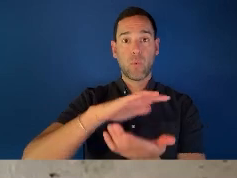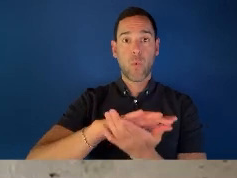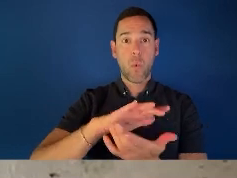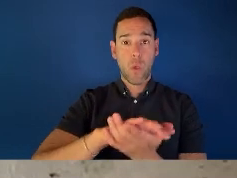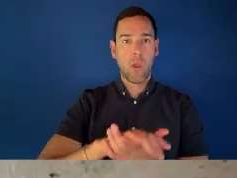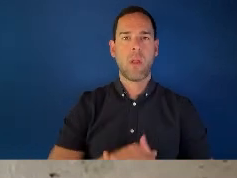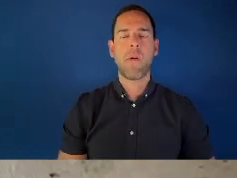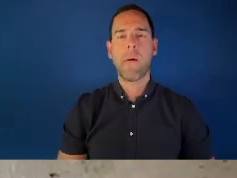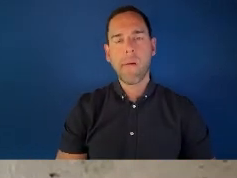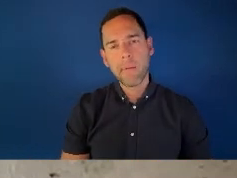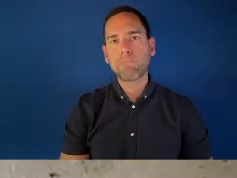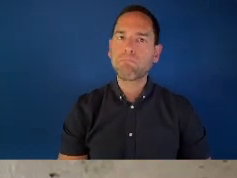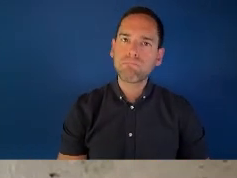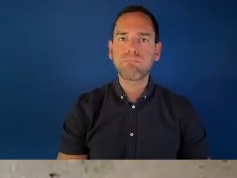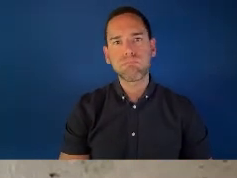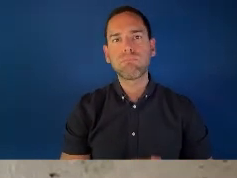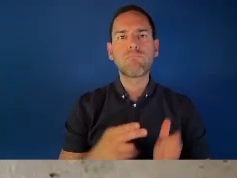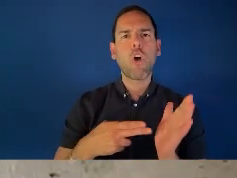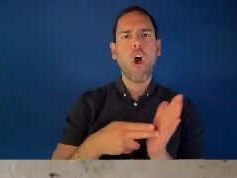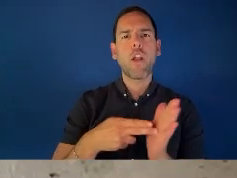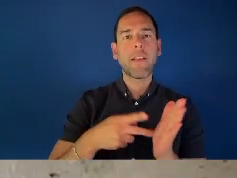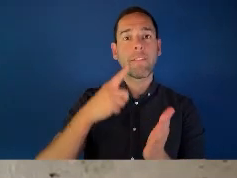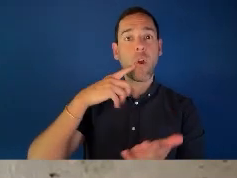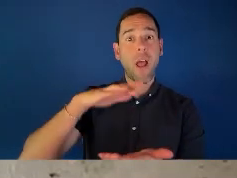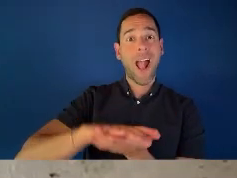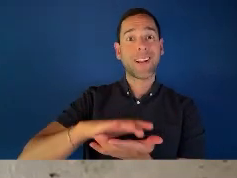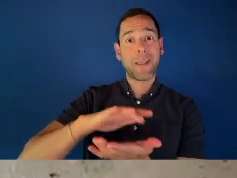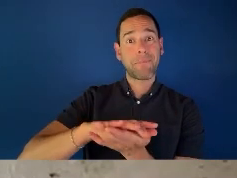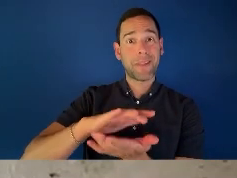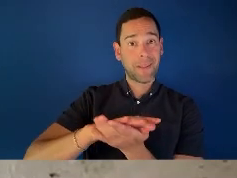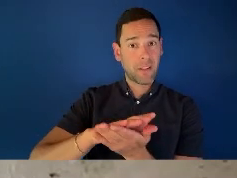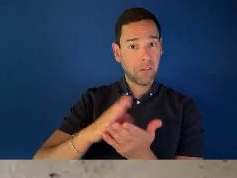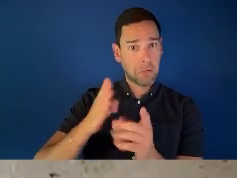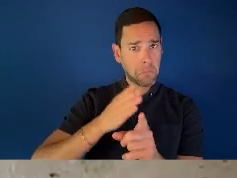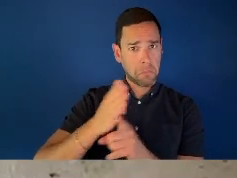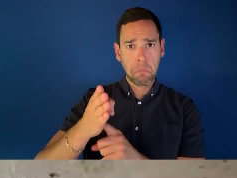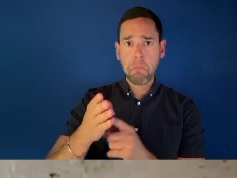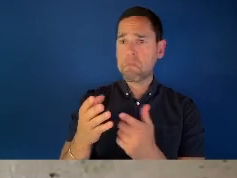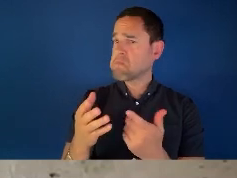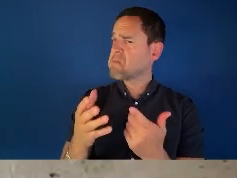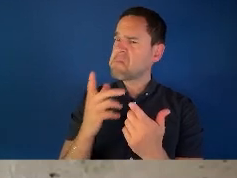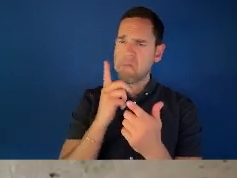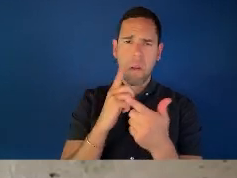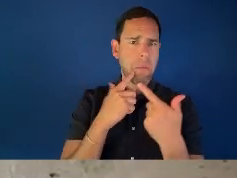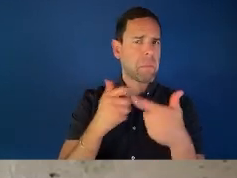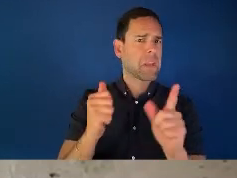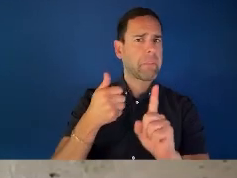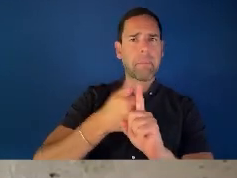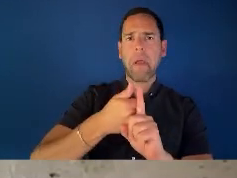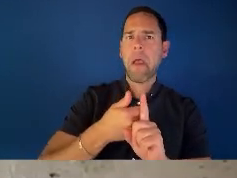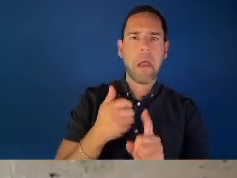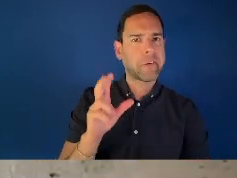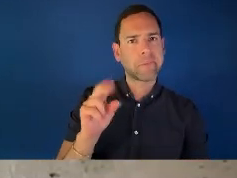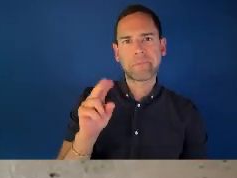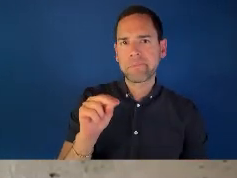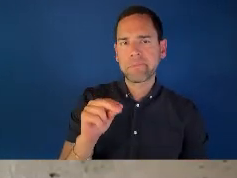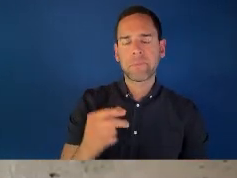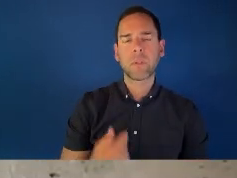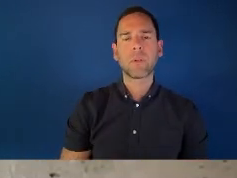classroom have a much bigger effect on me. Again, a huge part of college is the social